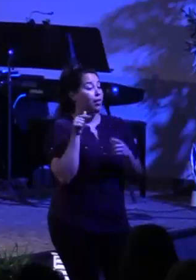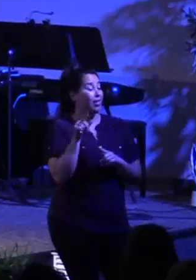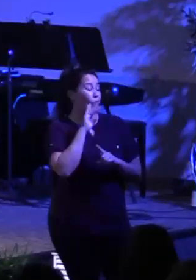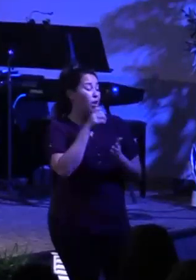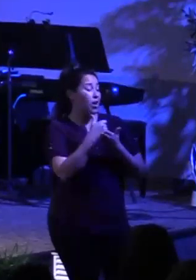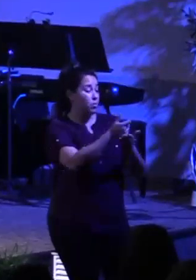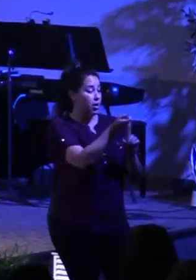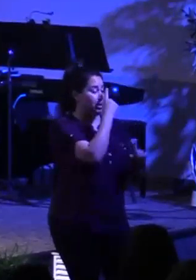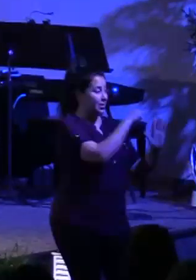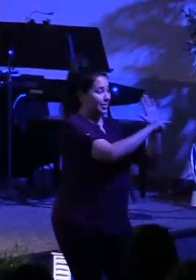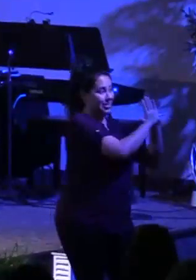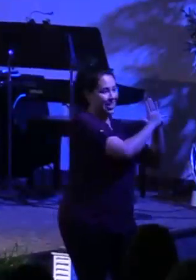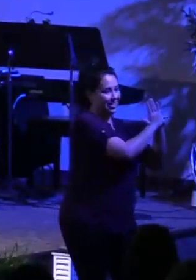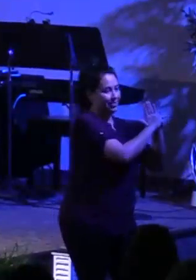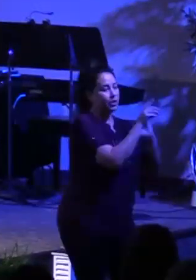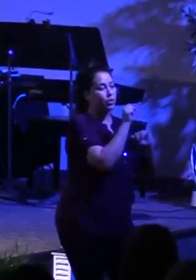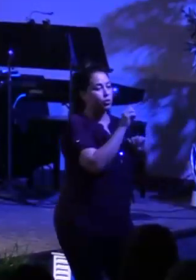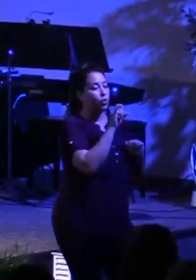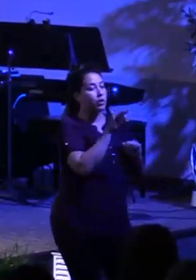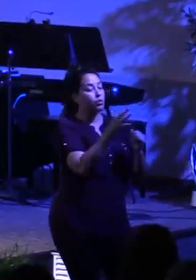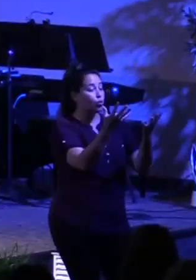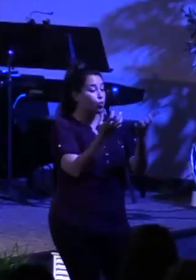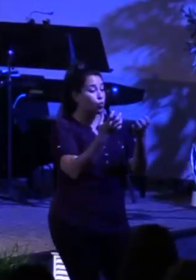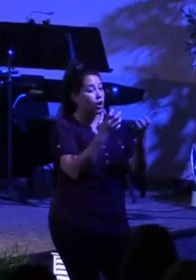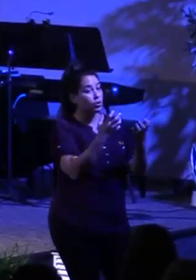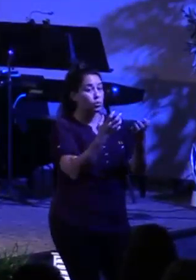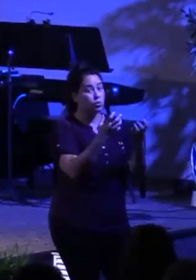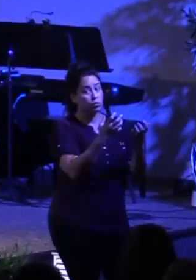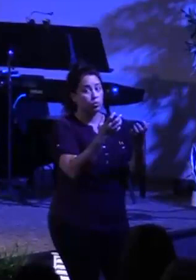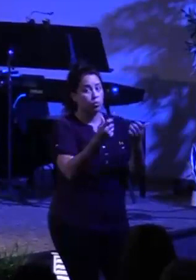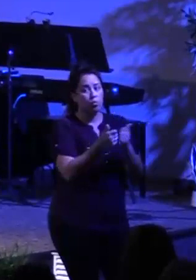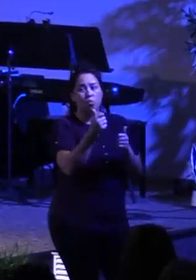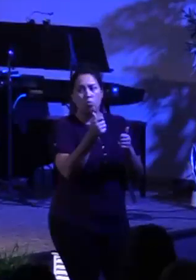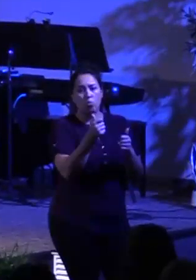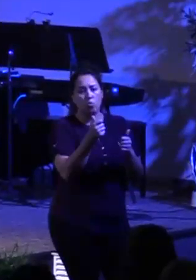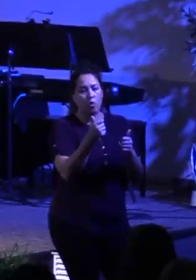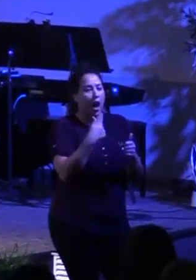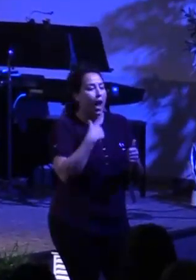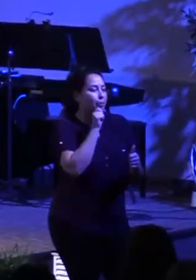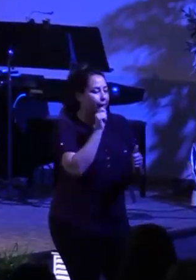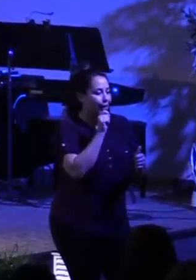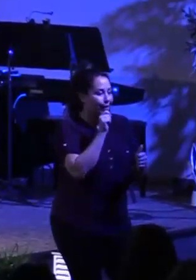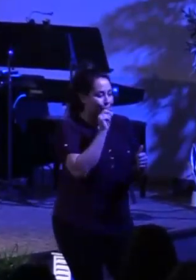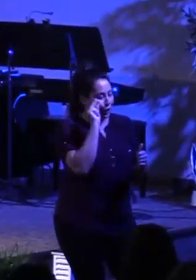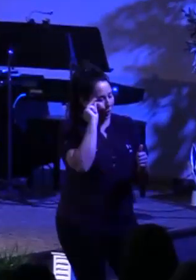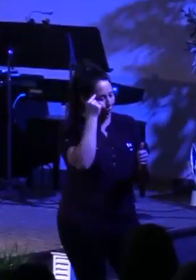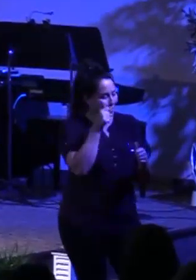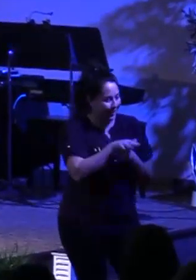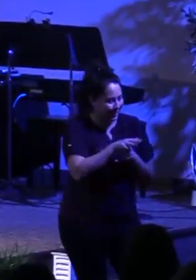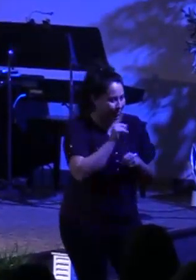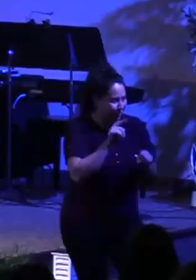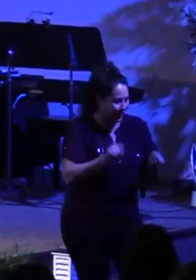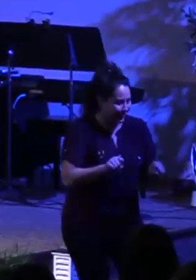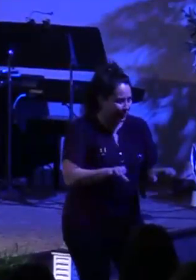right? Fading effect bias is this. So if you want to actually do most of us are not geeky enough to actually do this, but I'll tell you what you can